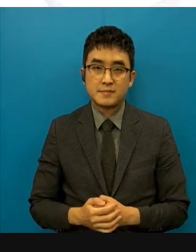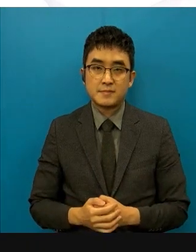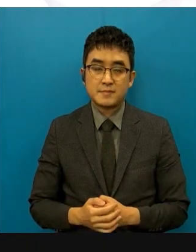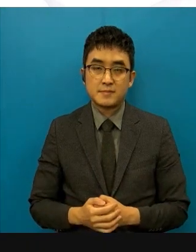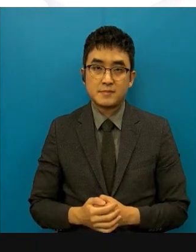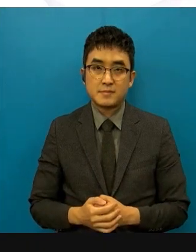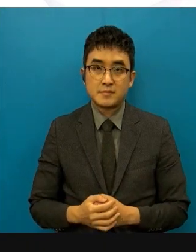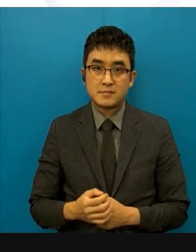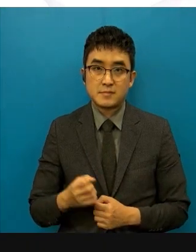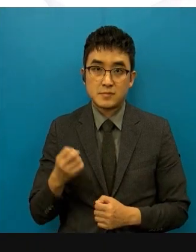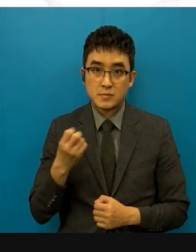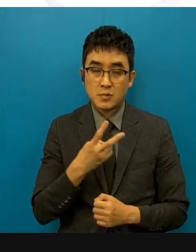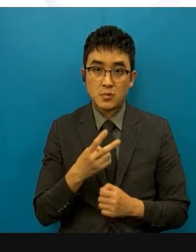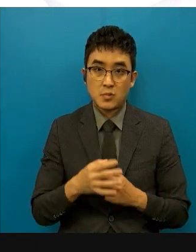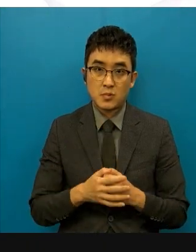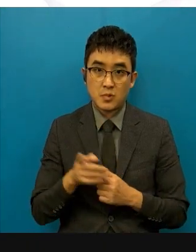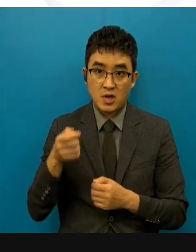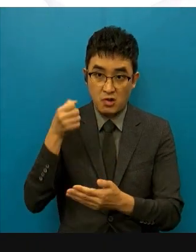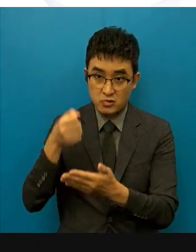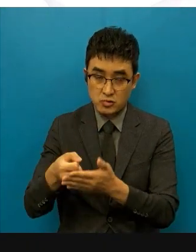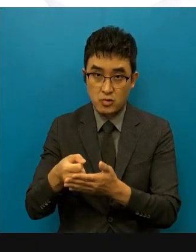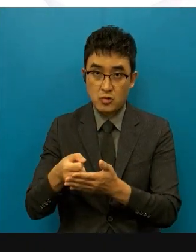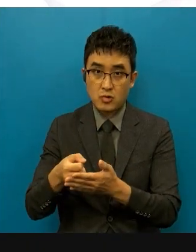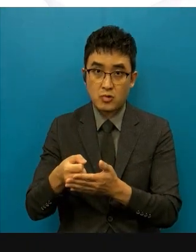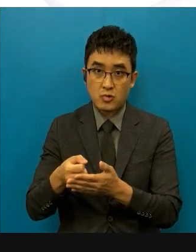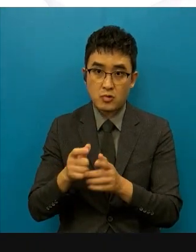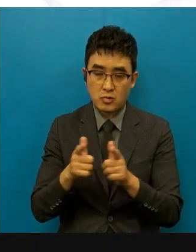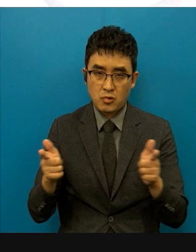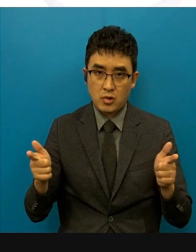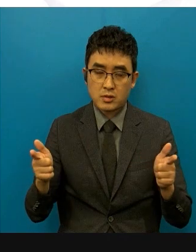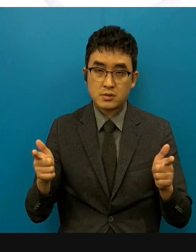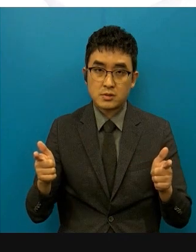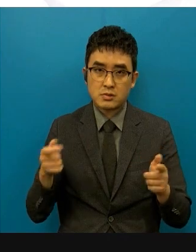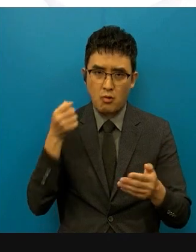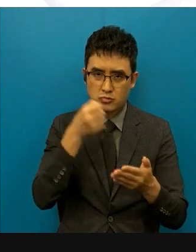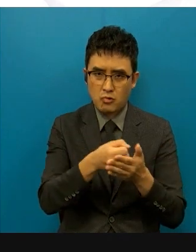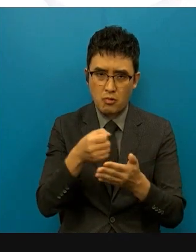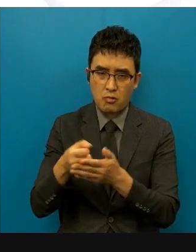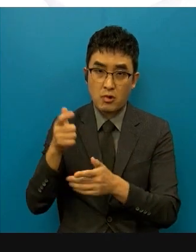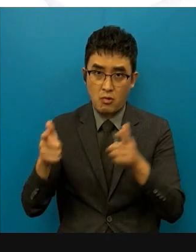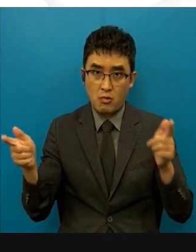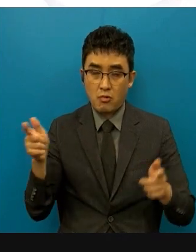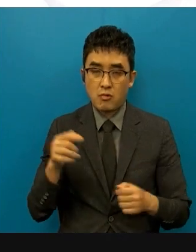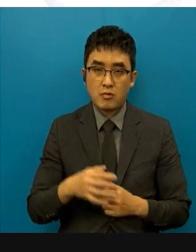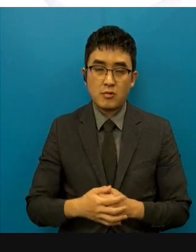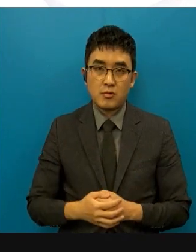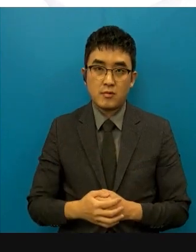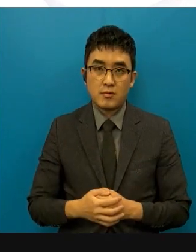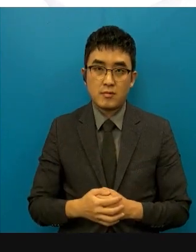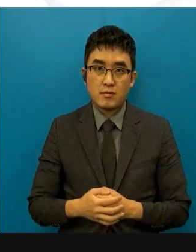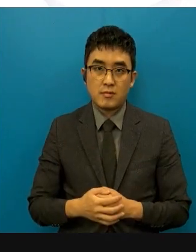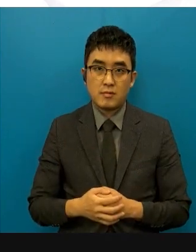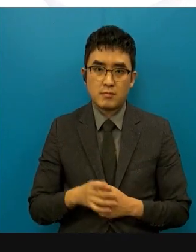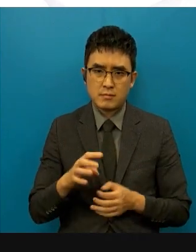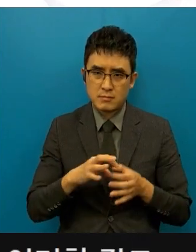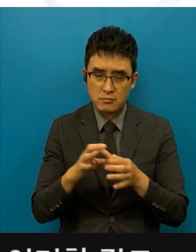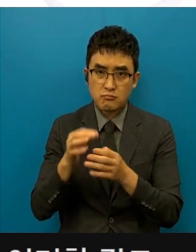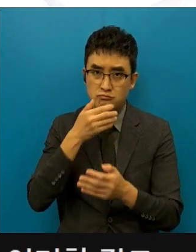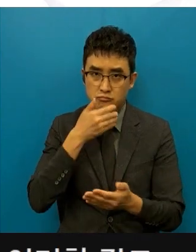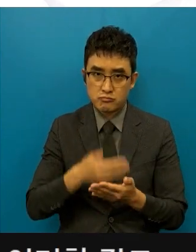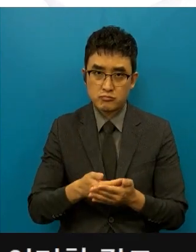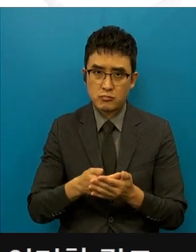they're highly important and must be discussed because there's still a lot of confusion on that regard also. But in order to have